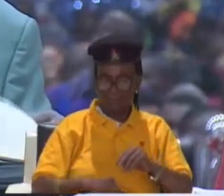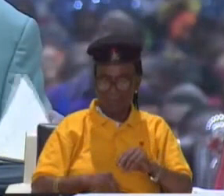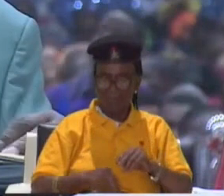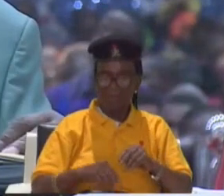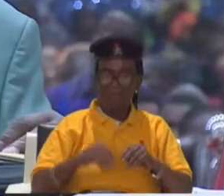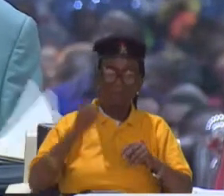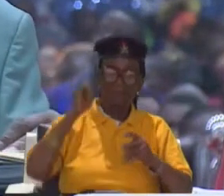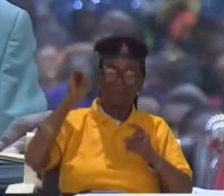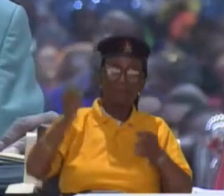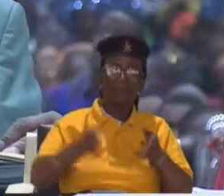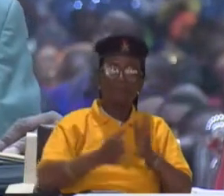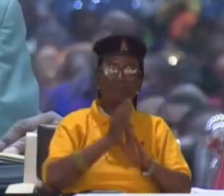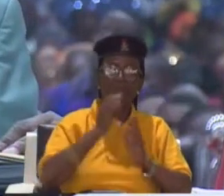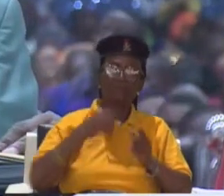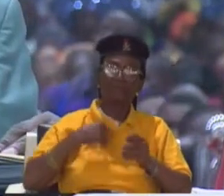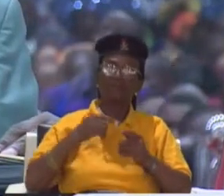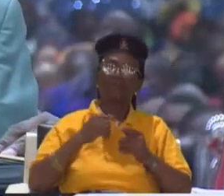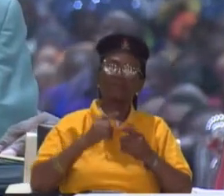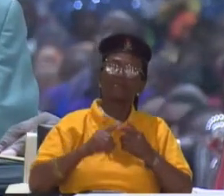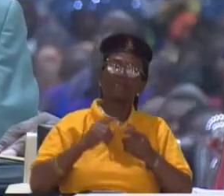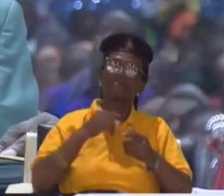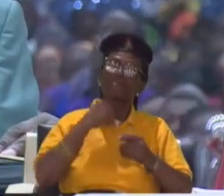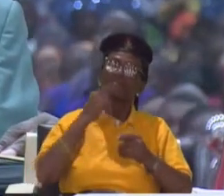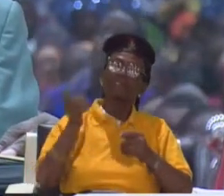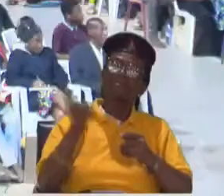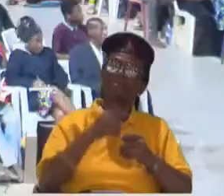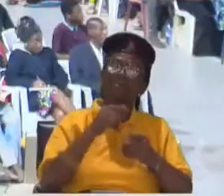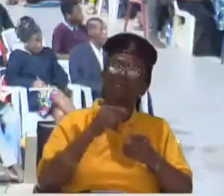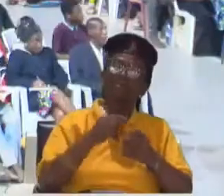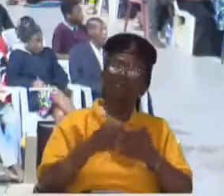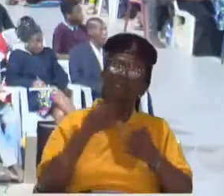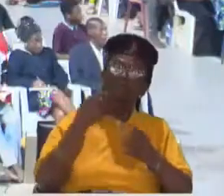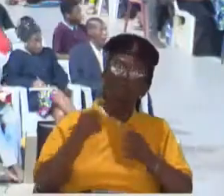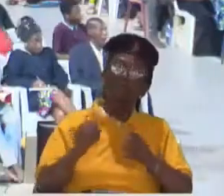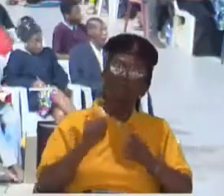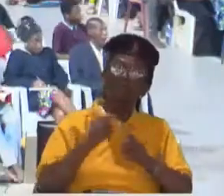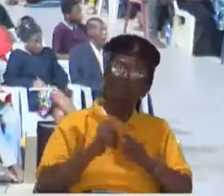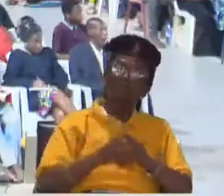tell you, before the end of this month, you will know what good means.